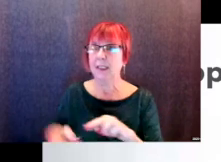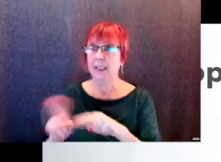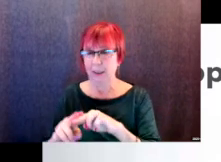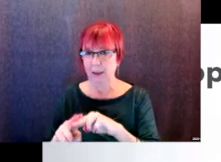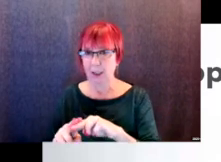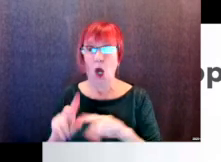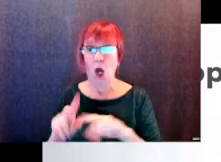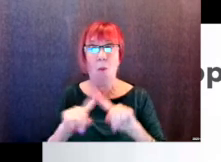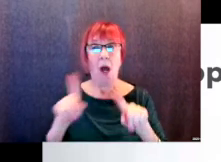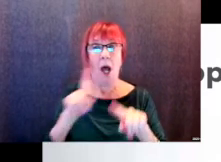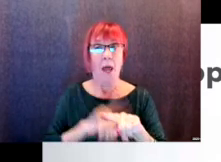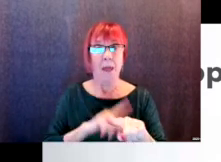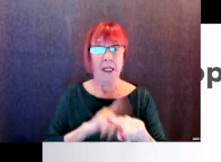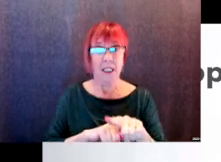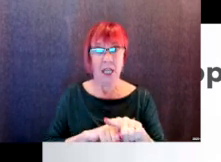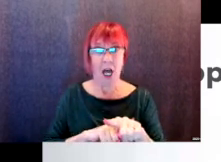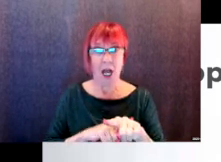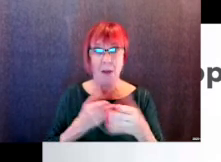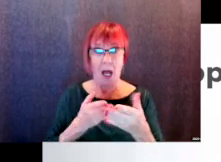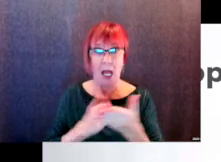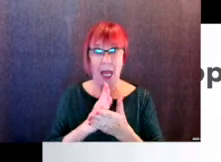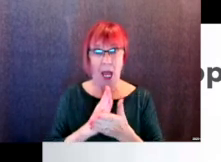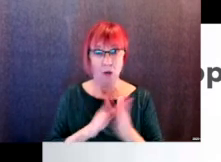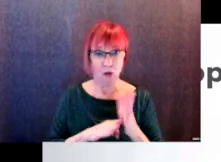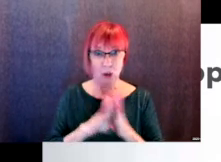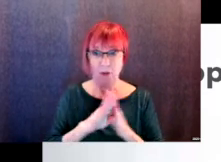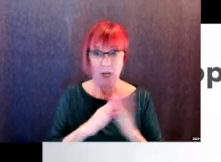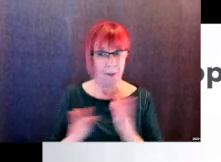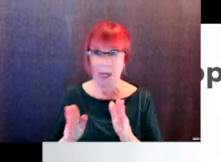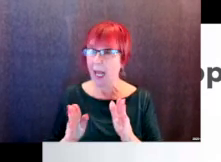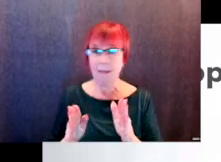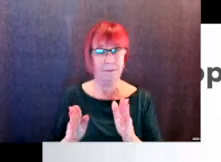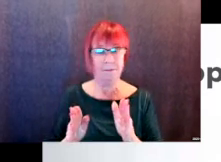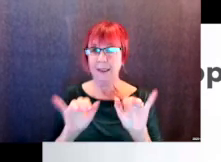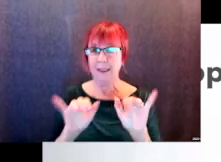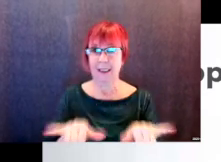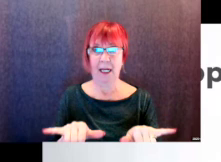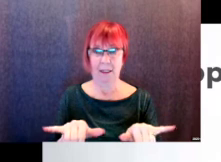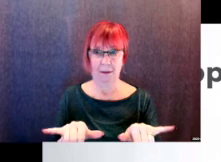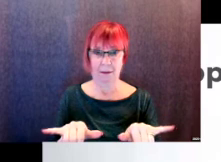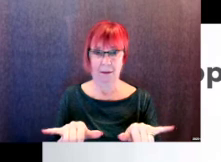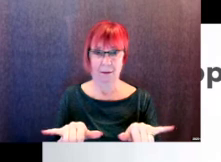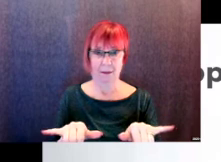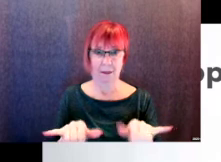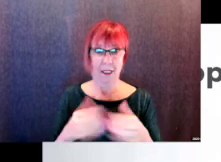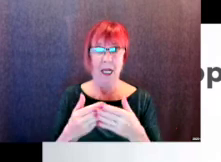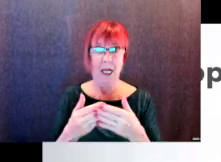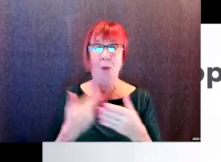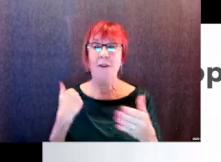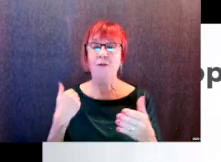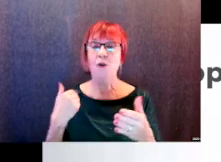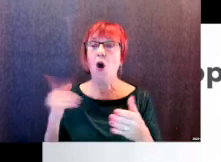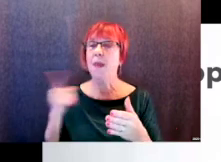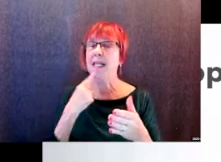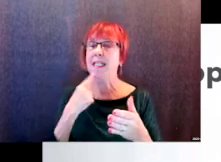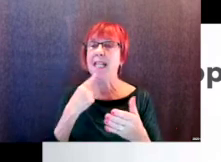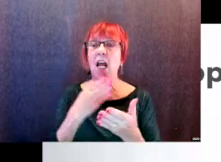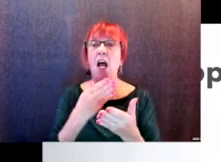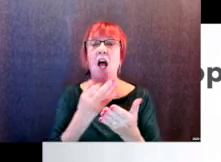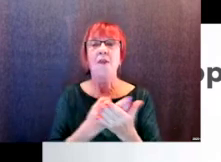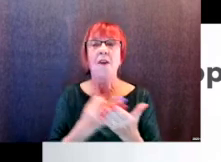Building upon the previous slides, staff proposes 3 key changes to the development process this